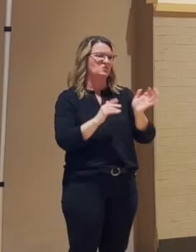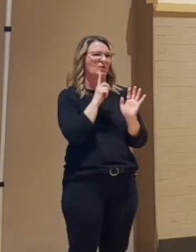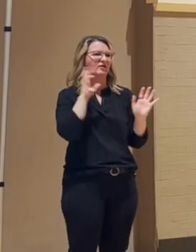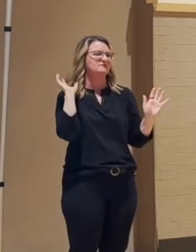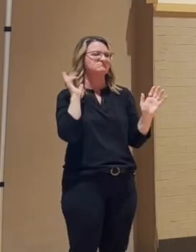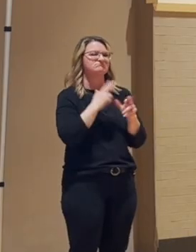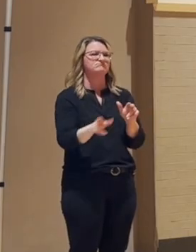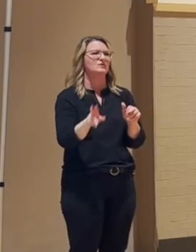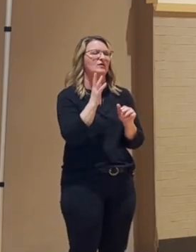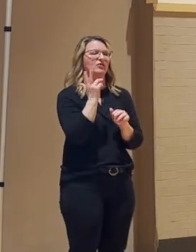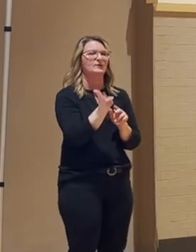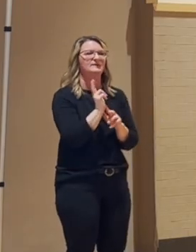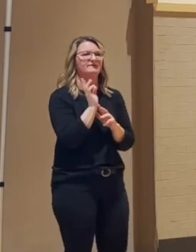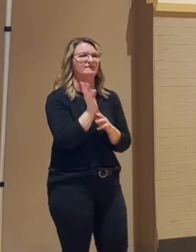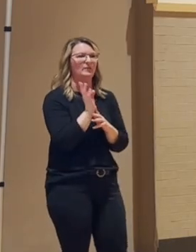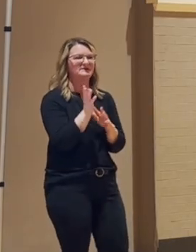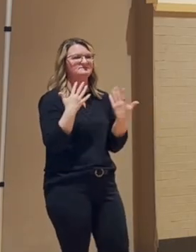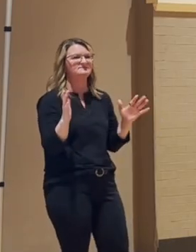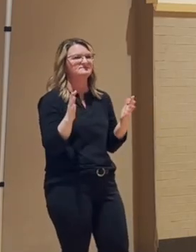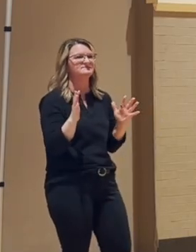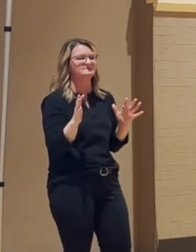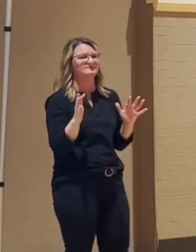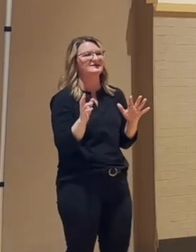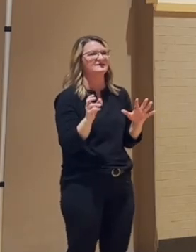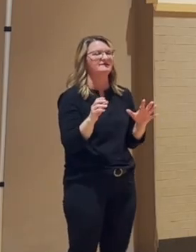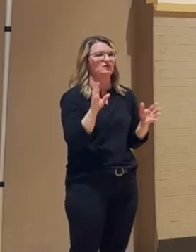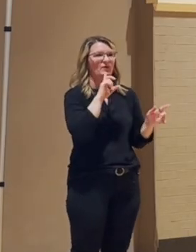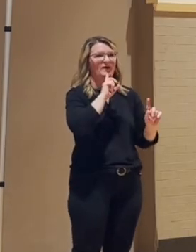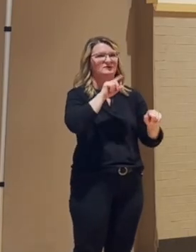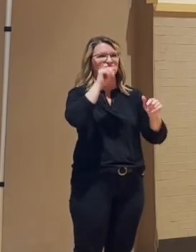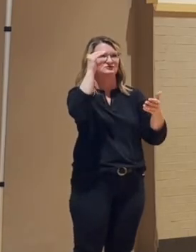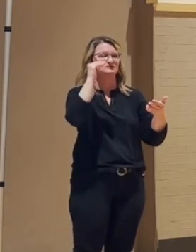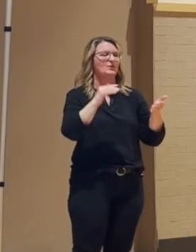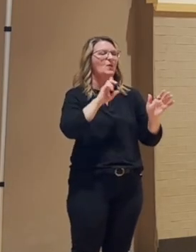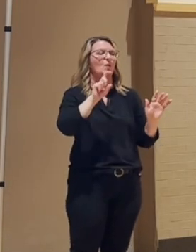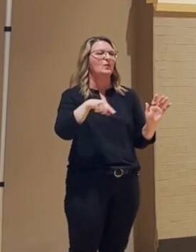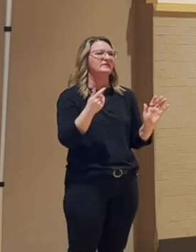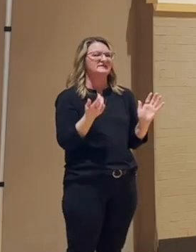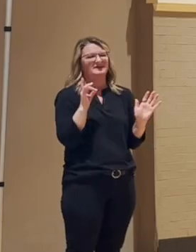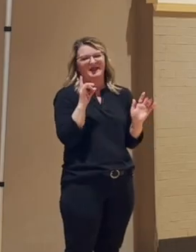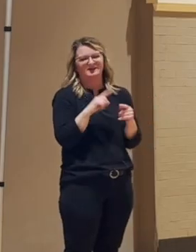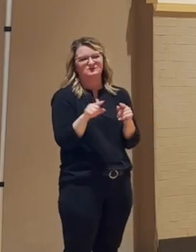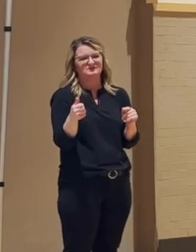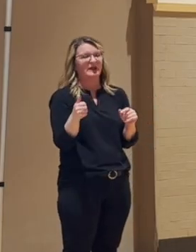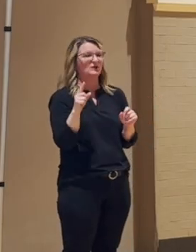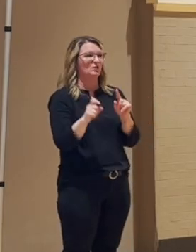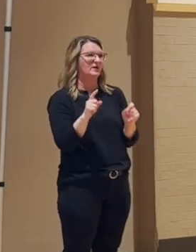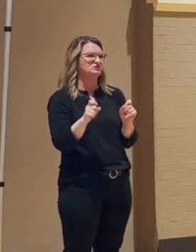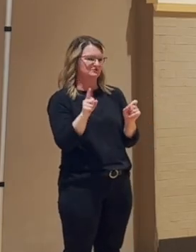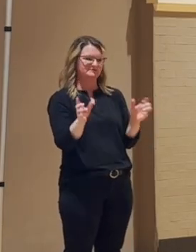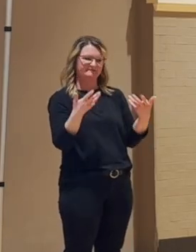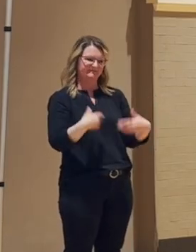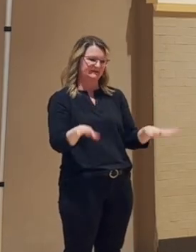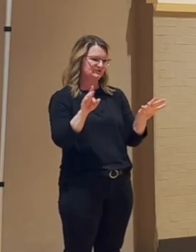minutes. If you stay the course, there are only 8, maybe 10 questions, and you literally can finish